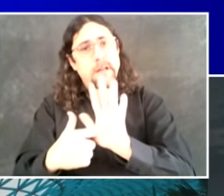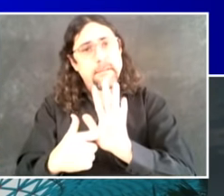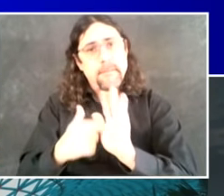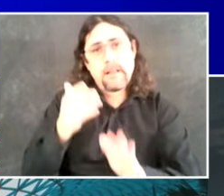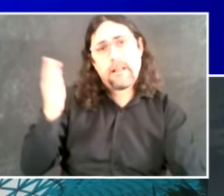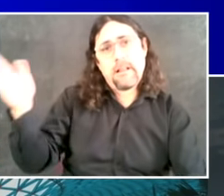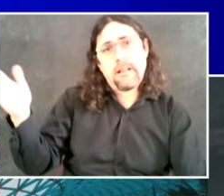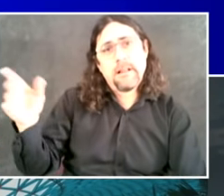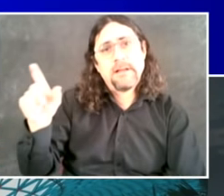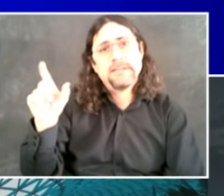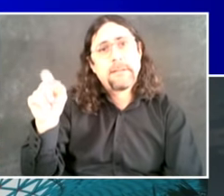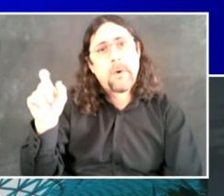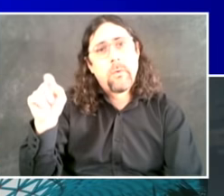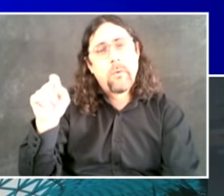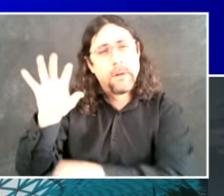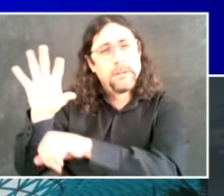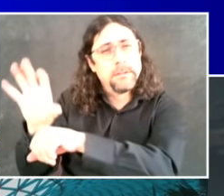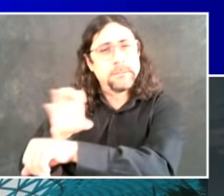this crisis.